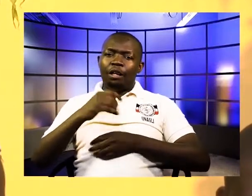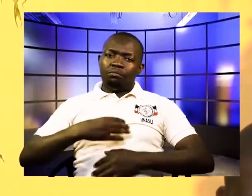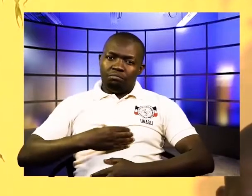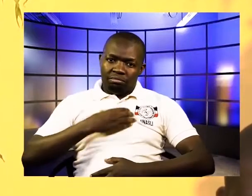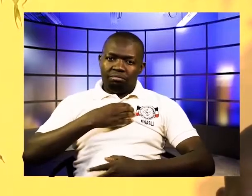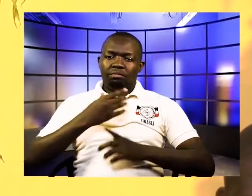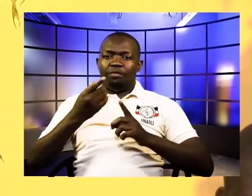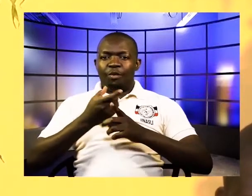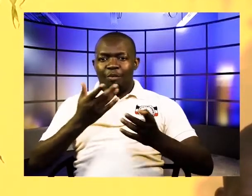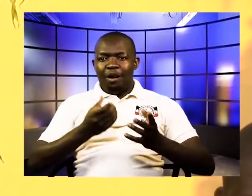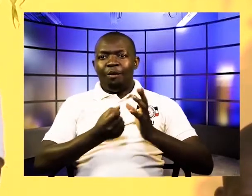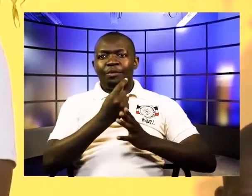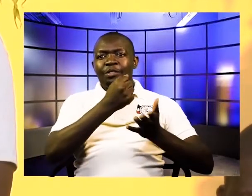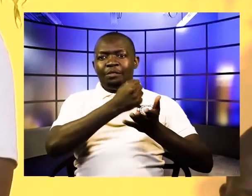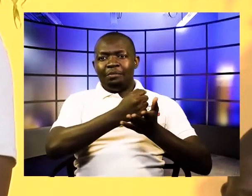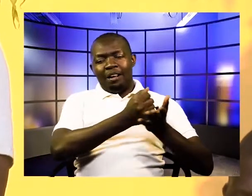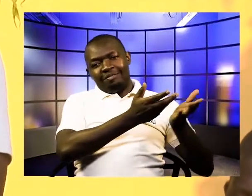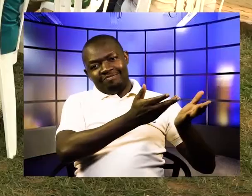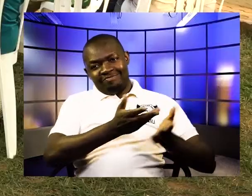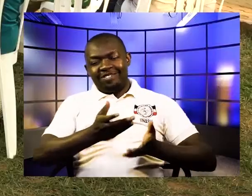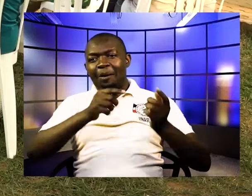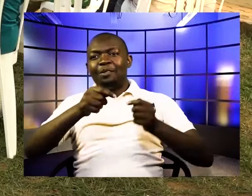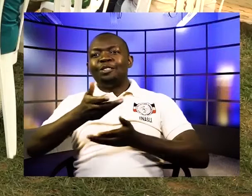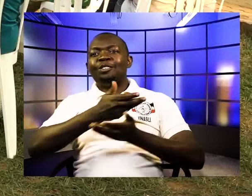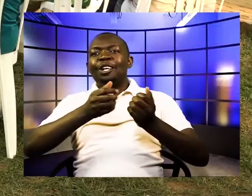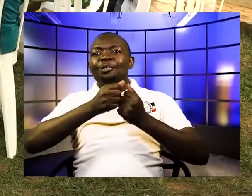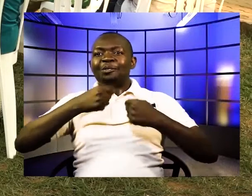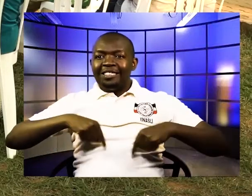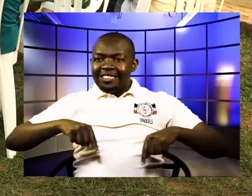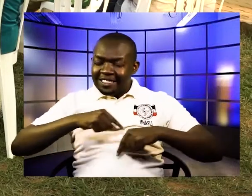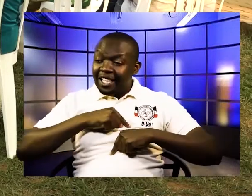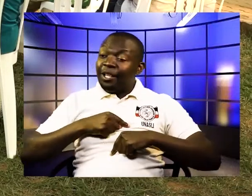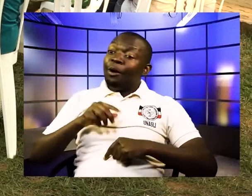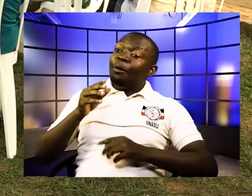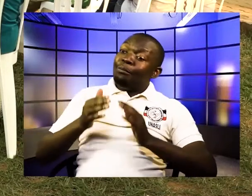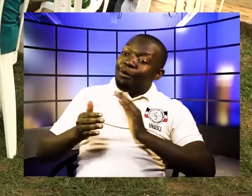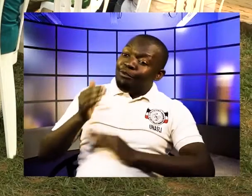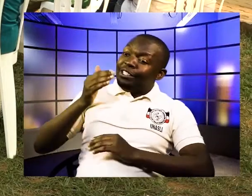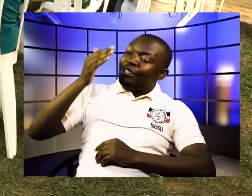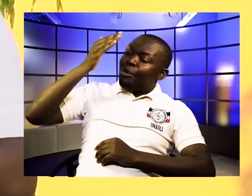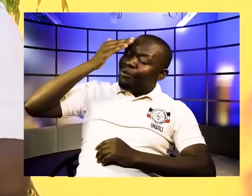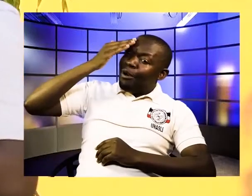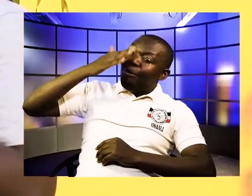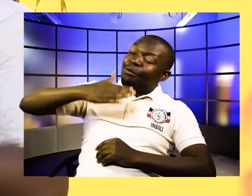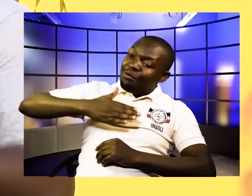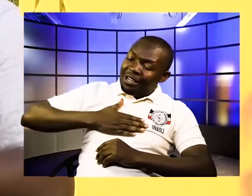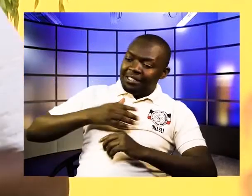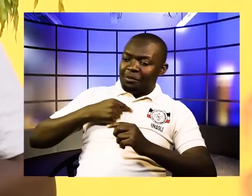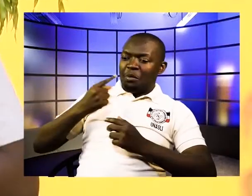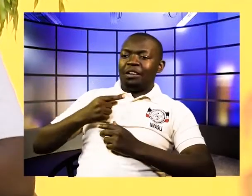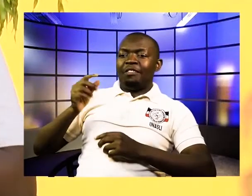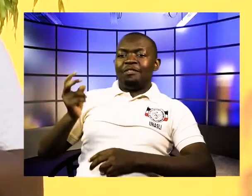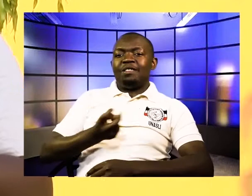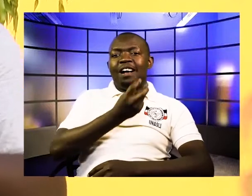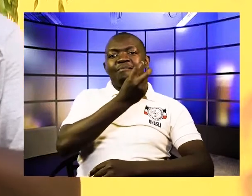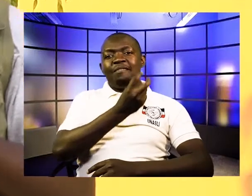with us different things. Professor, Ogwangu Gumanyi. I'm going to call upon